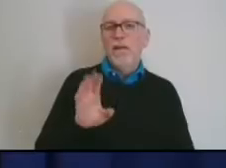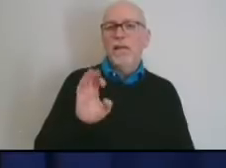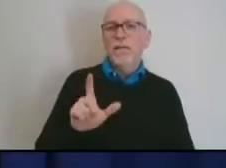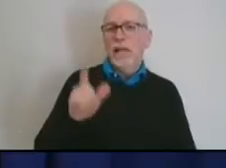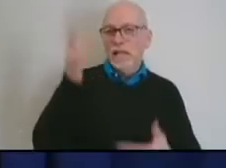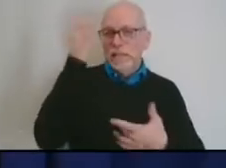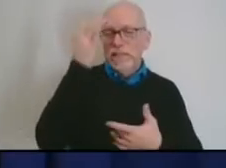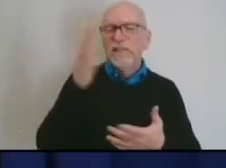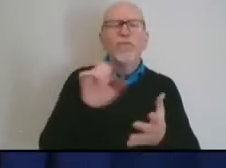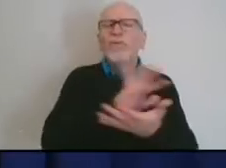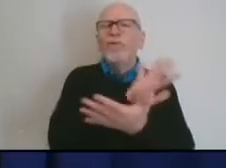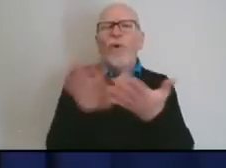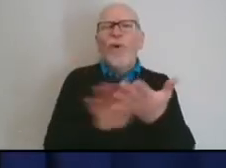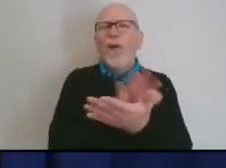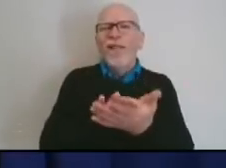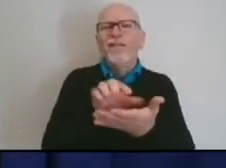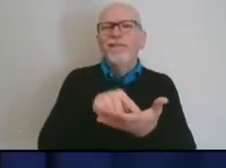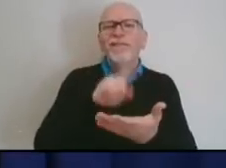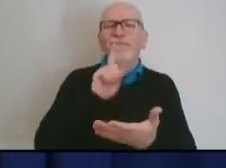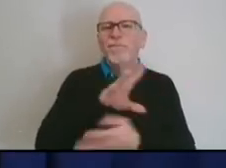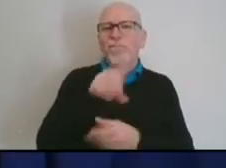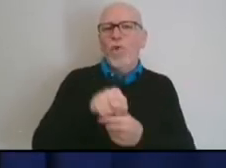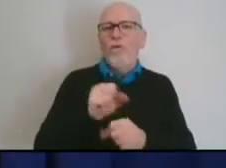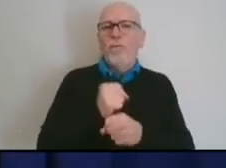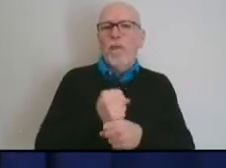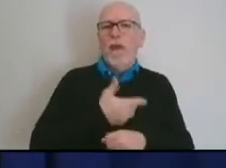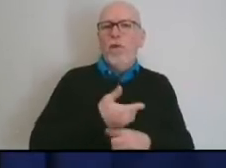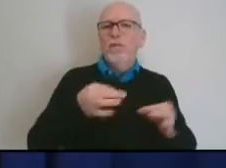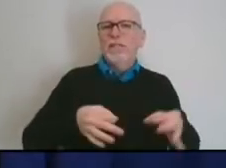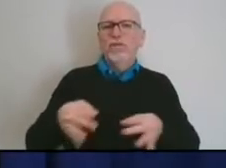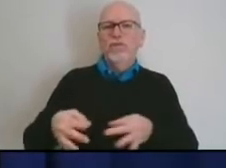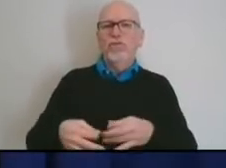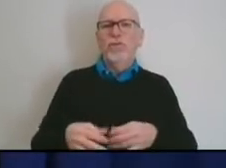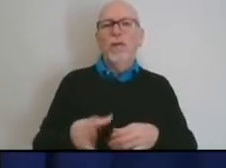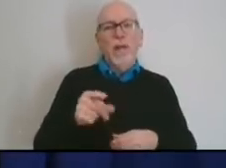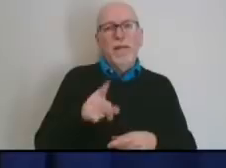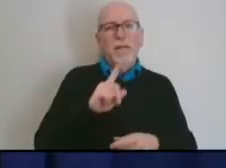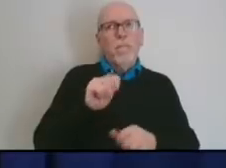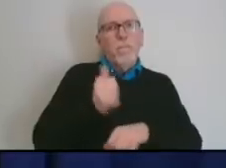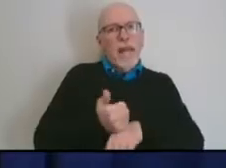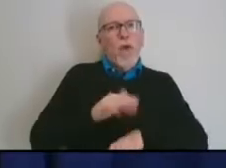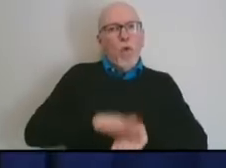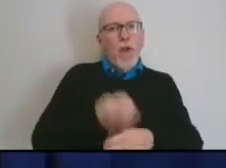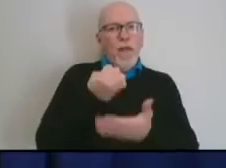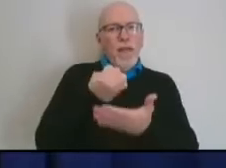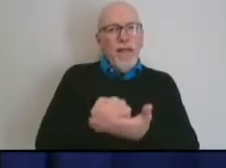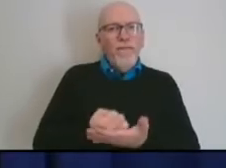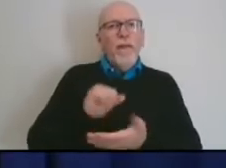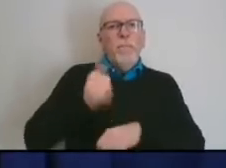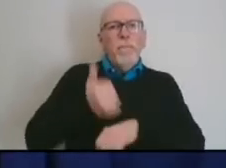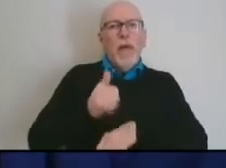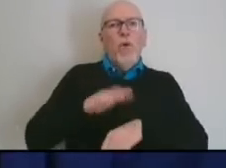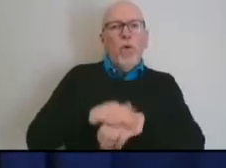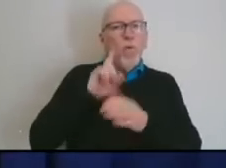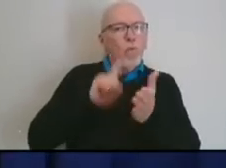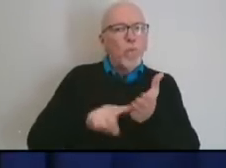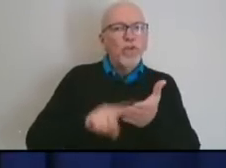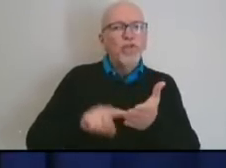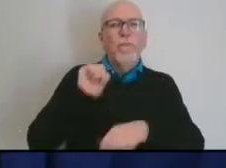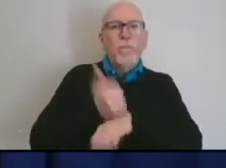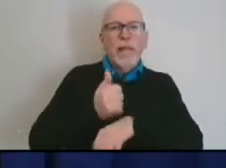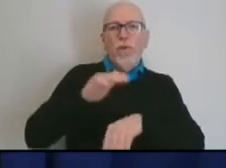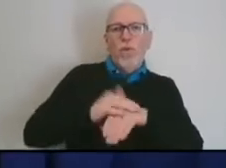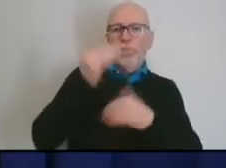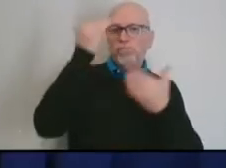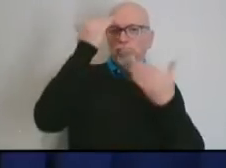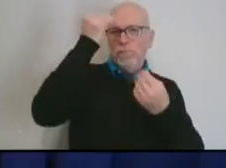of those things go into making these decisions, and they are evidence-based, research-based, academic decisions at a